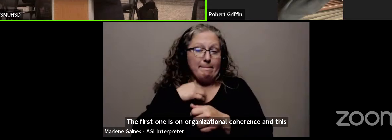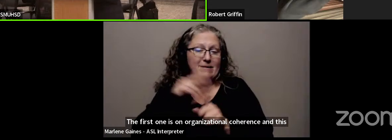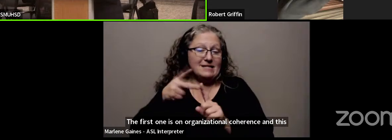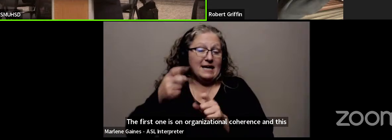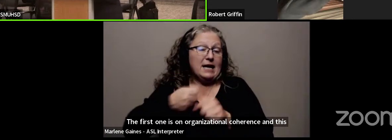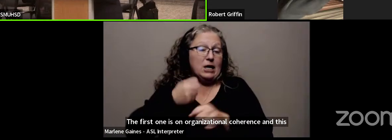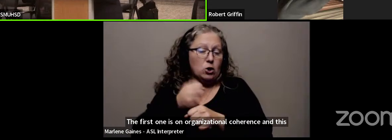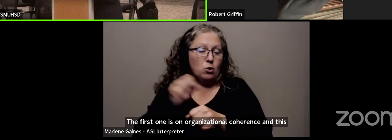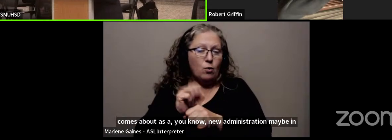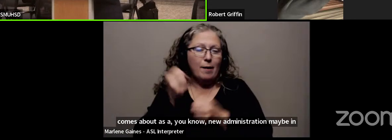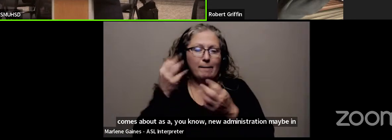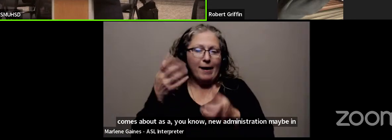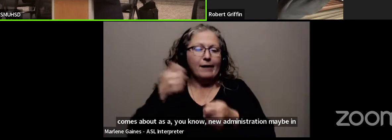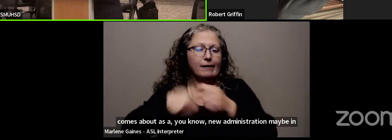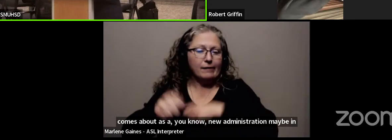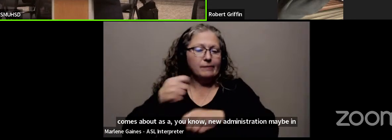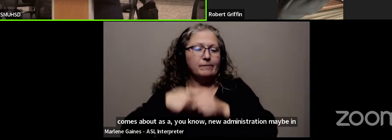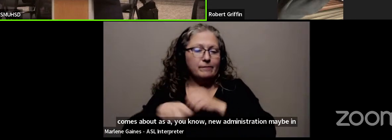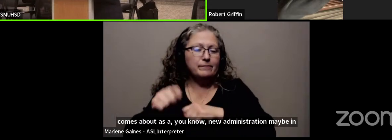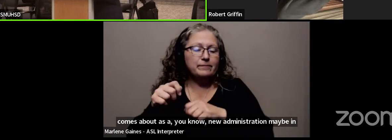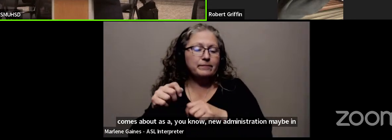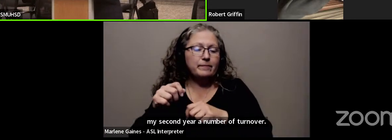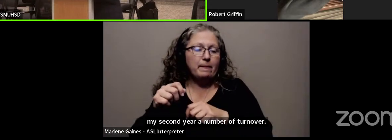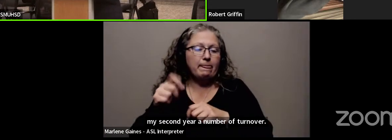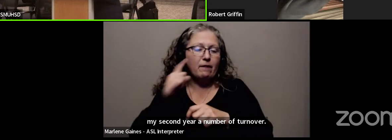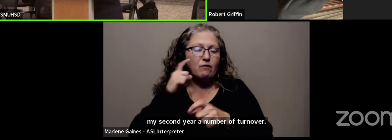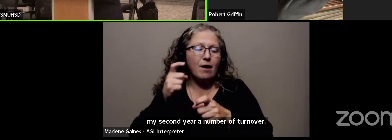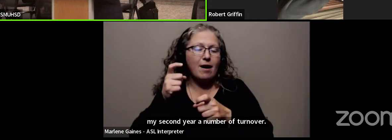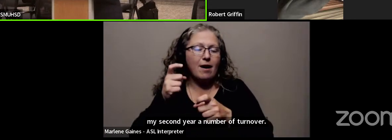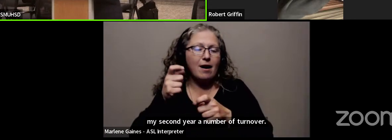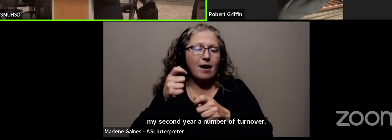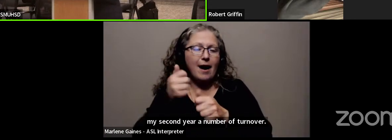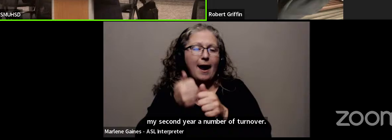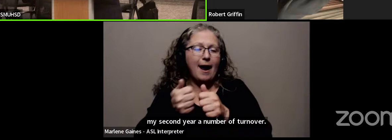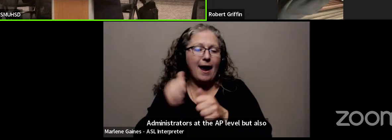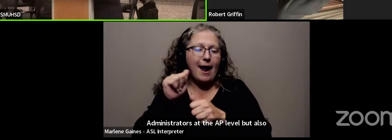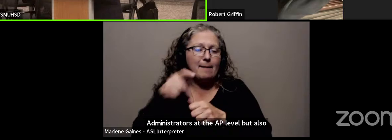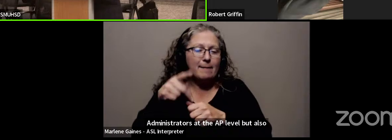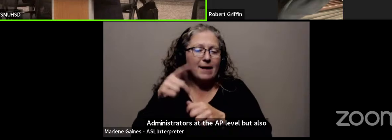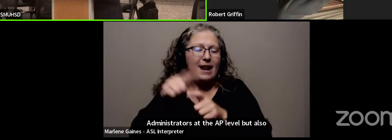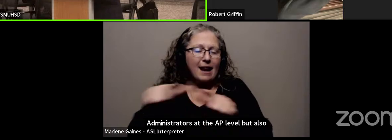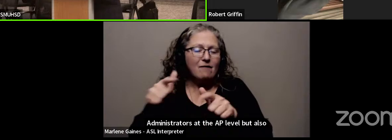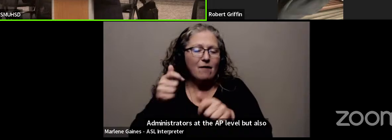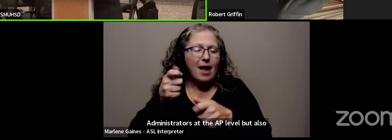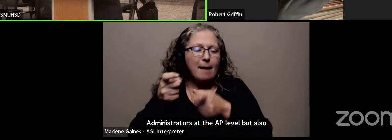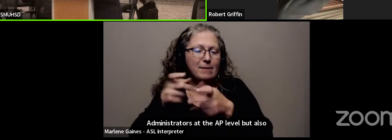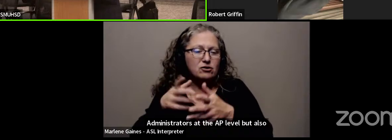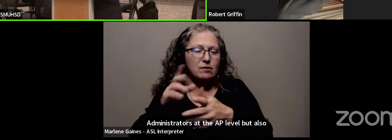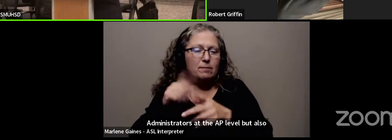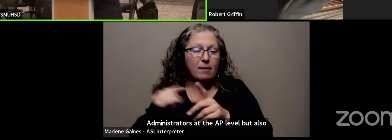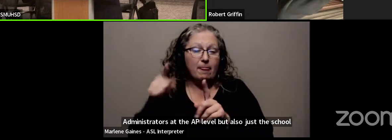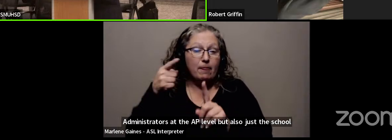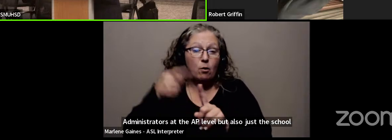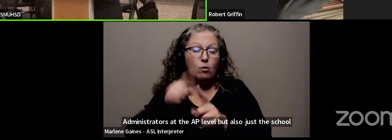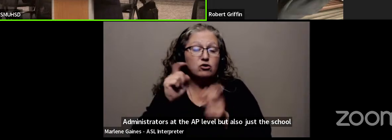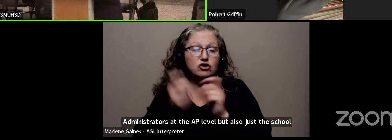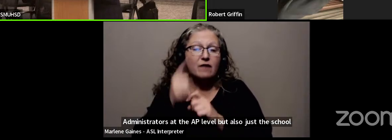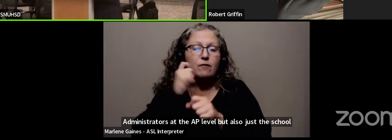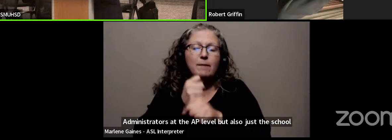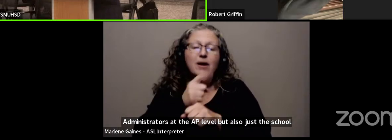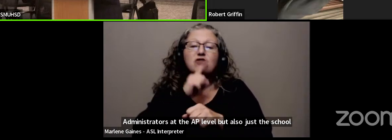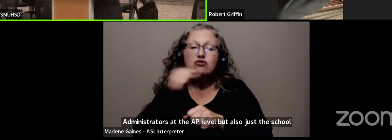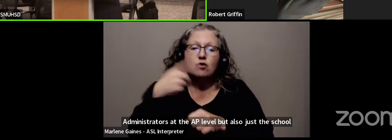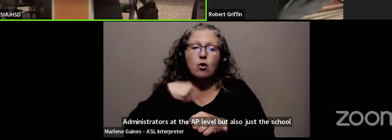number of turnover administrators at the AP level, but also just the school is changing as far as making sure